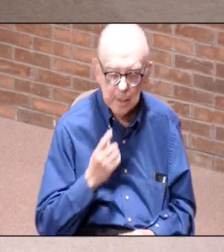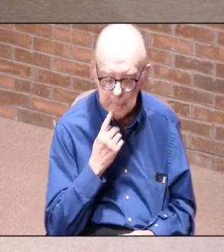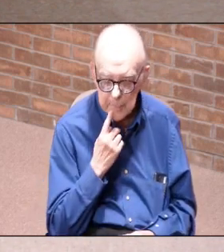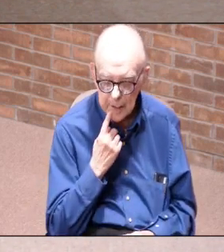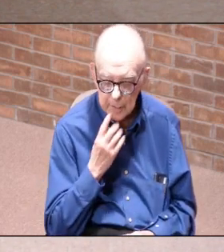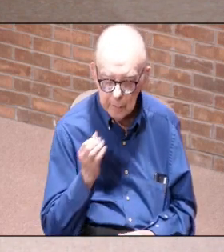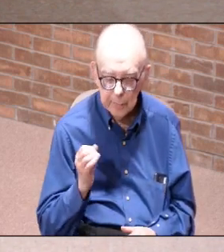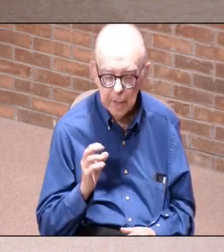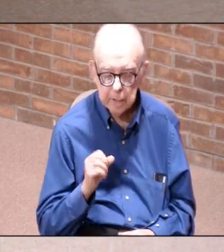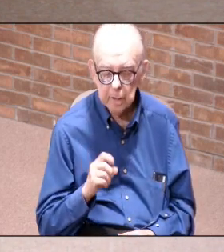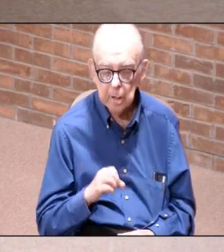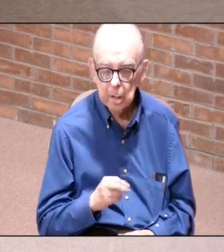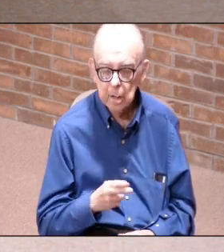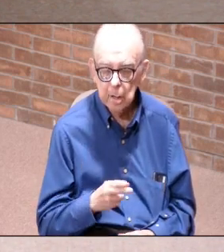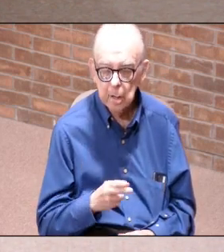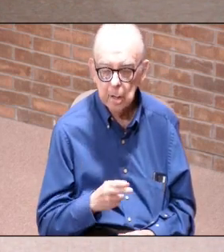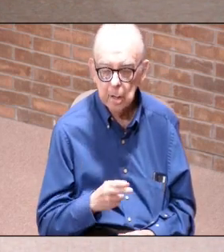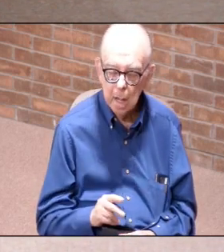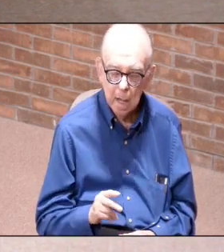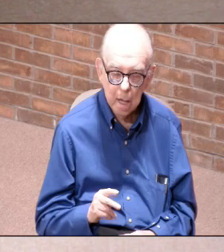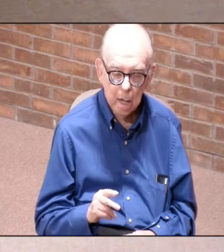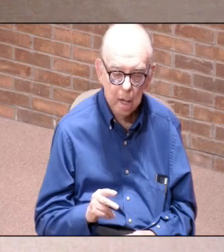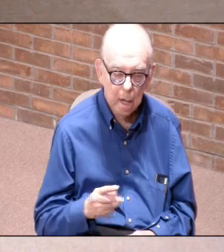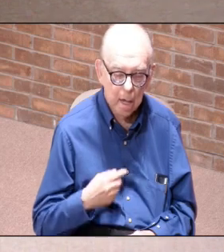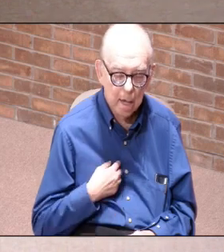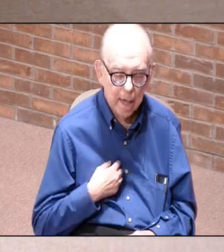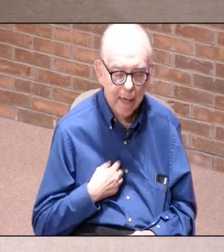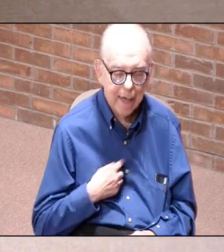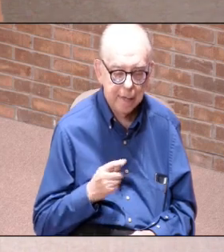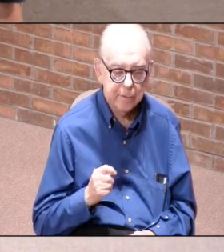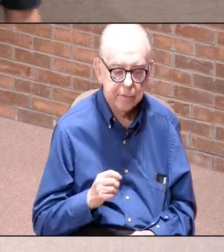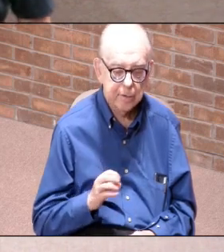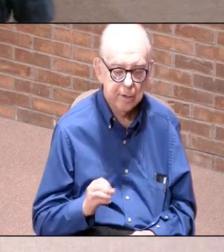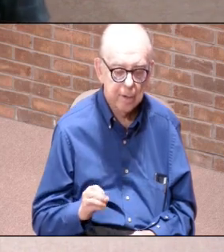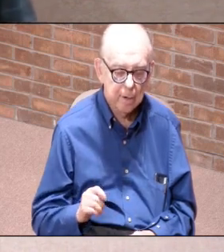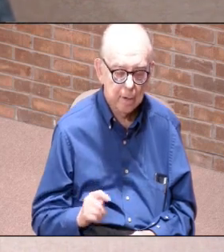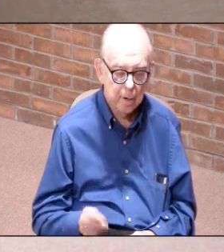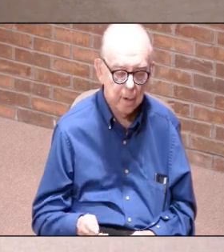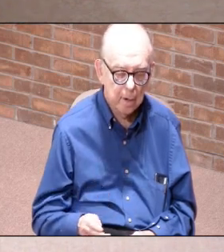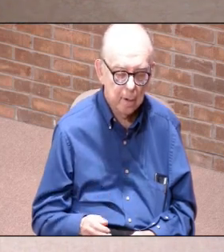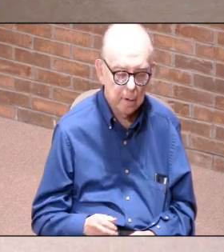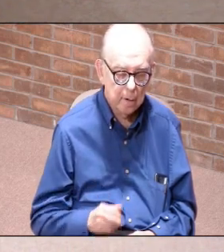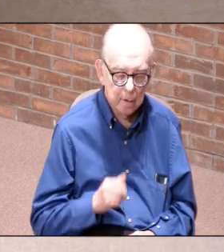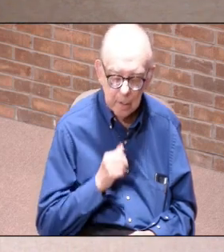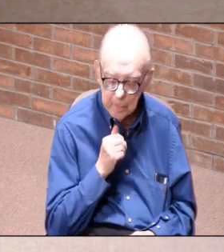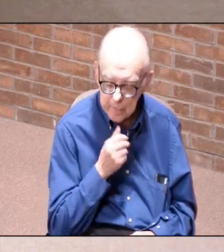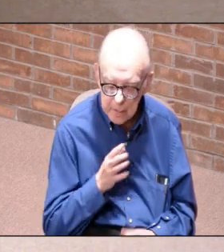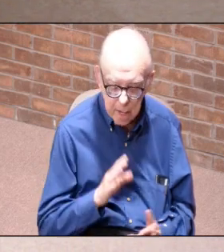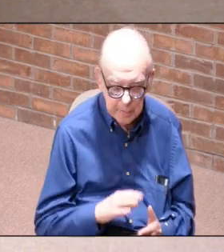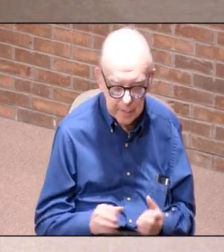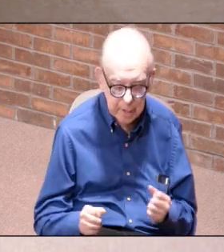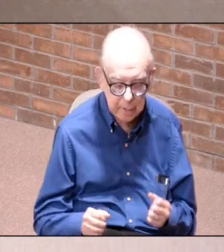shark. That shark has teeth, but they're not vicious.